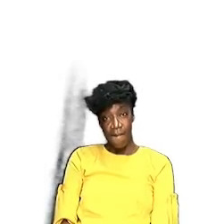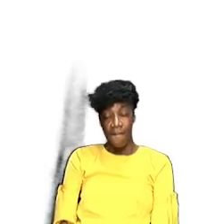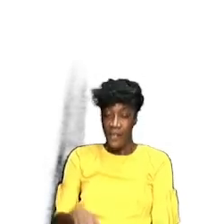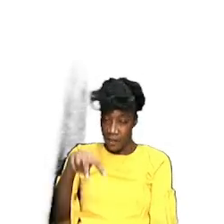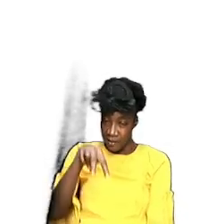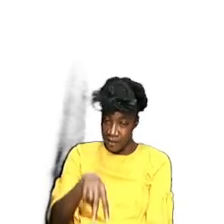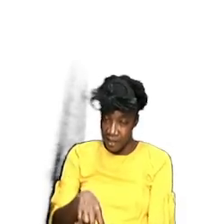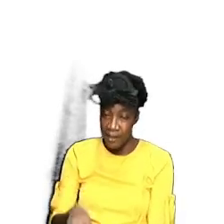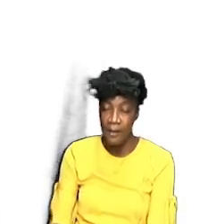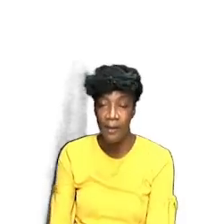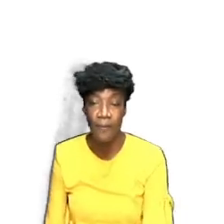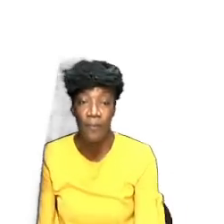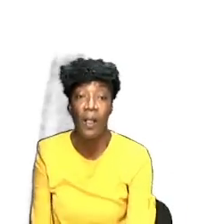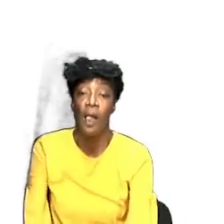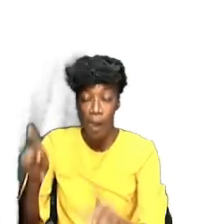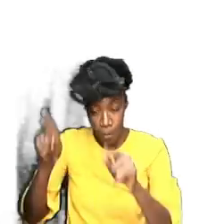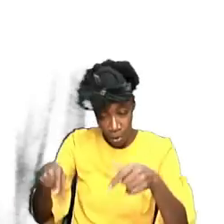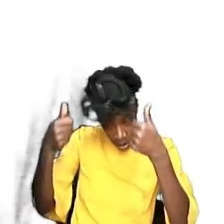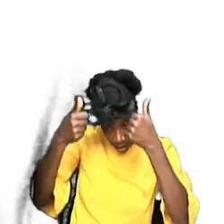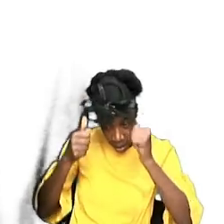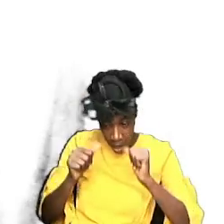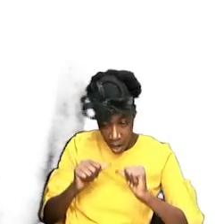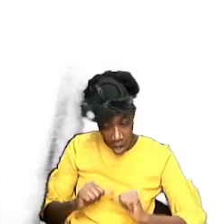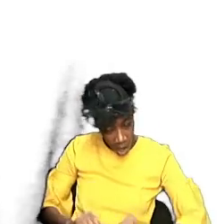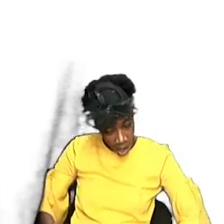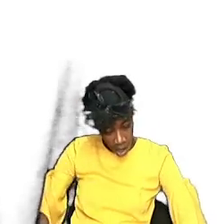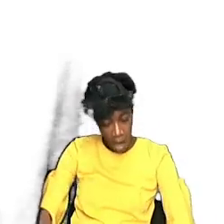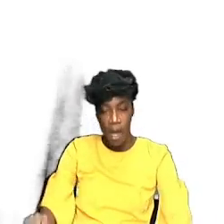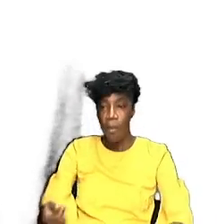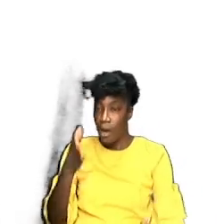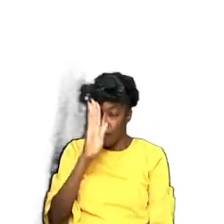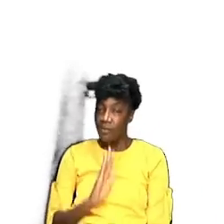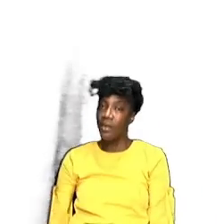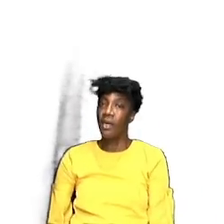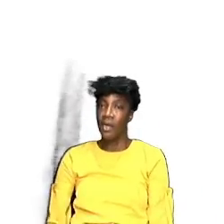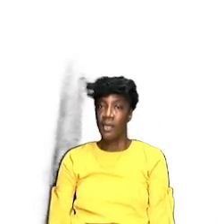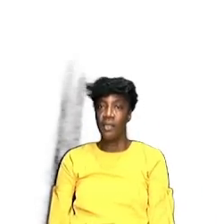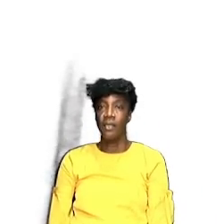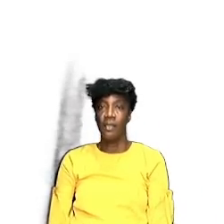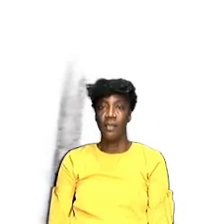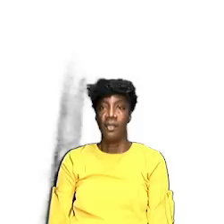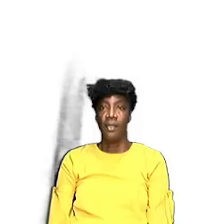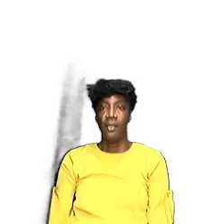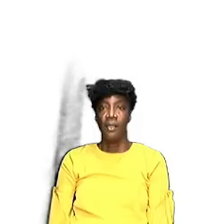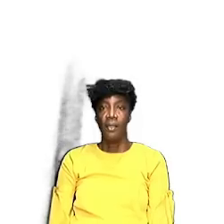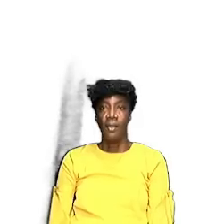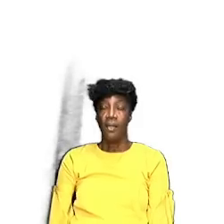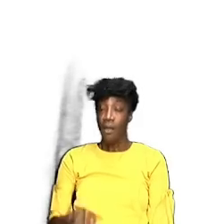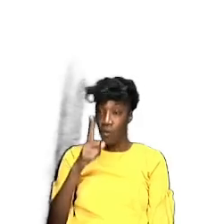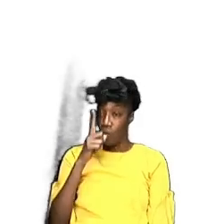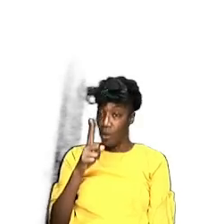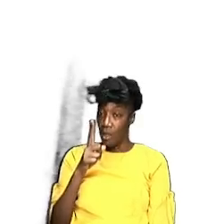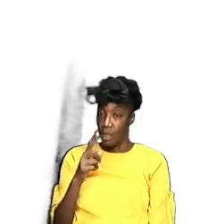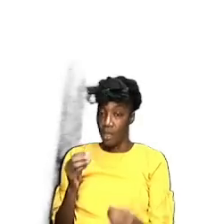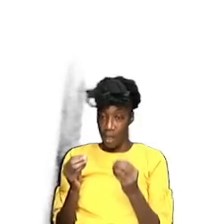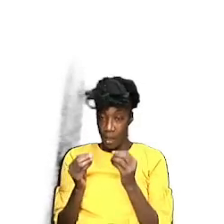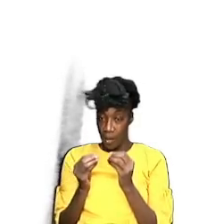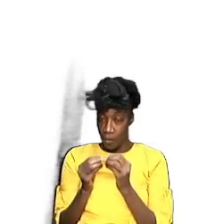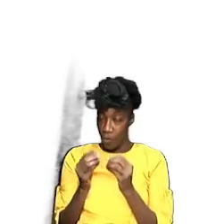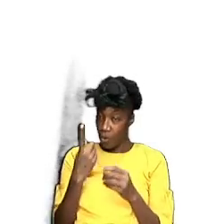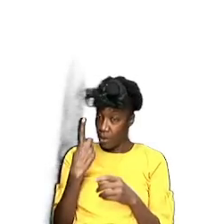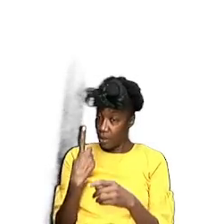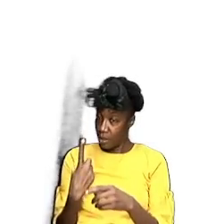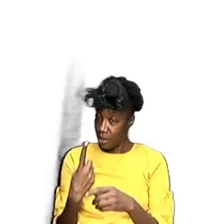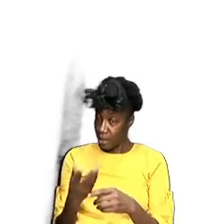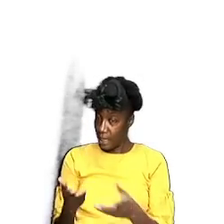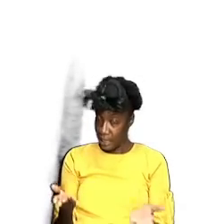stand putting on the armor of God. But God, Paul added one extra thing. He did not mention